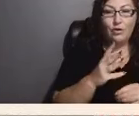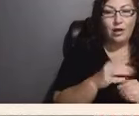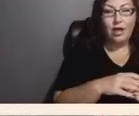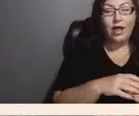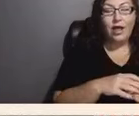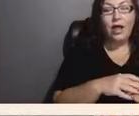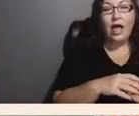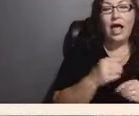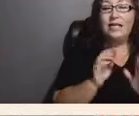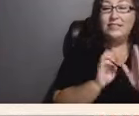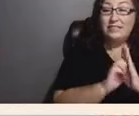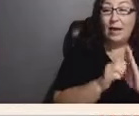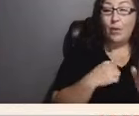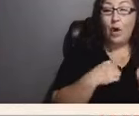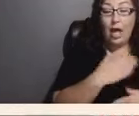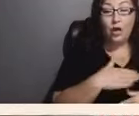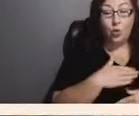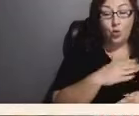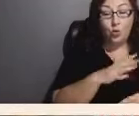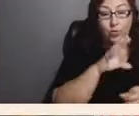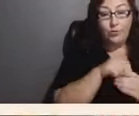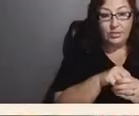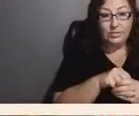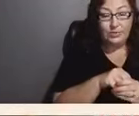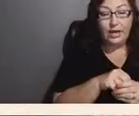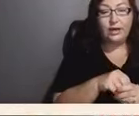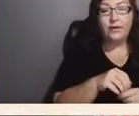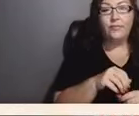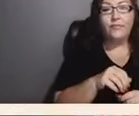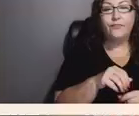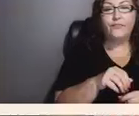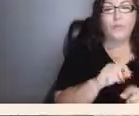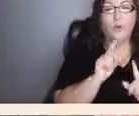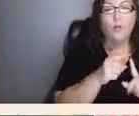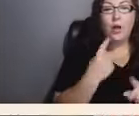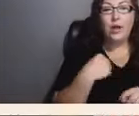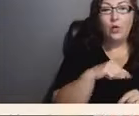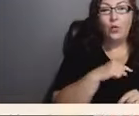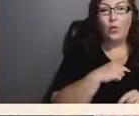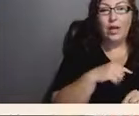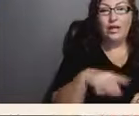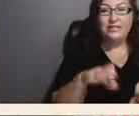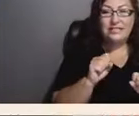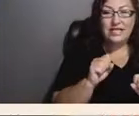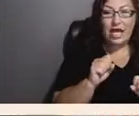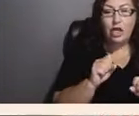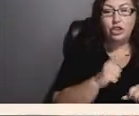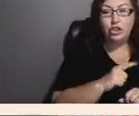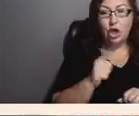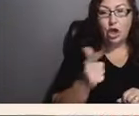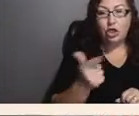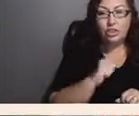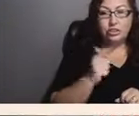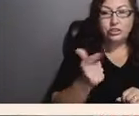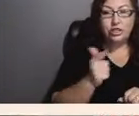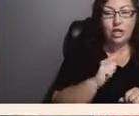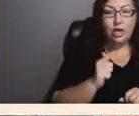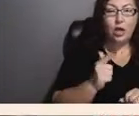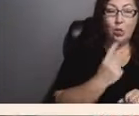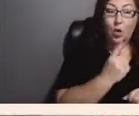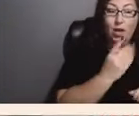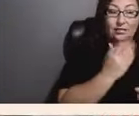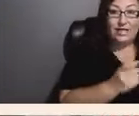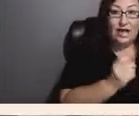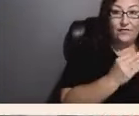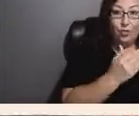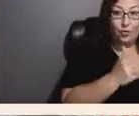enjoyed participating in is when we were taking turns with instruments on one side of the room, which provided a